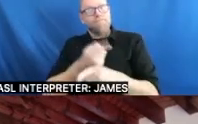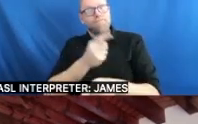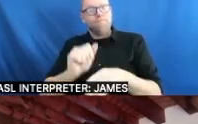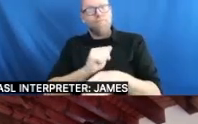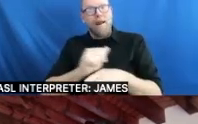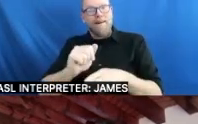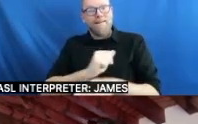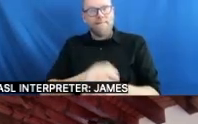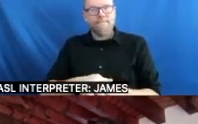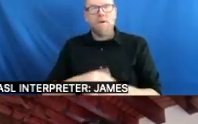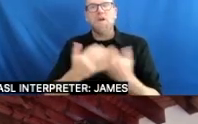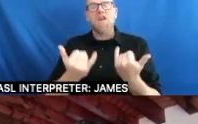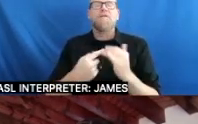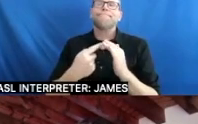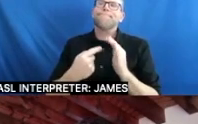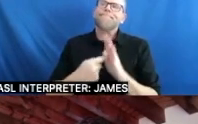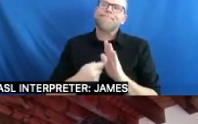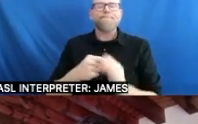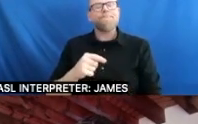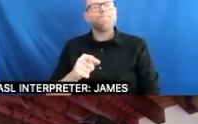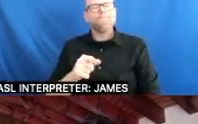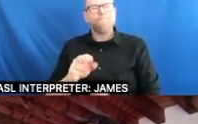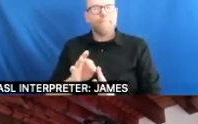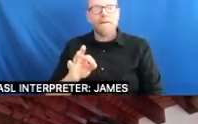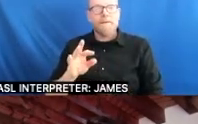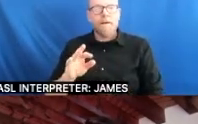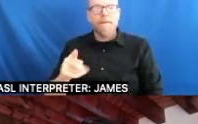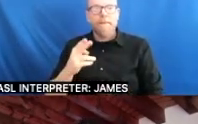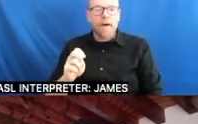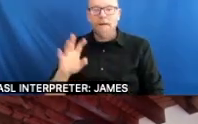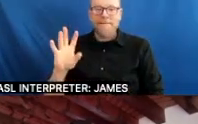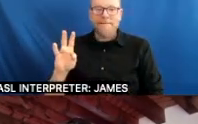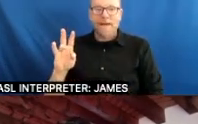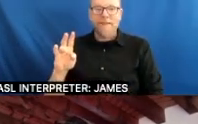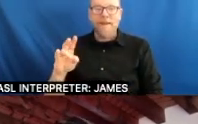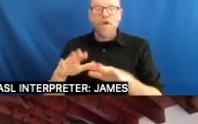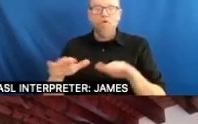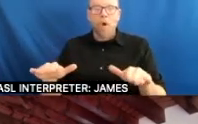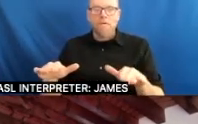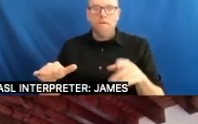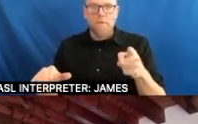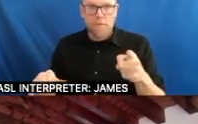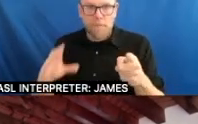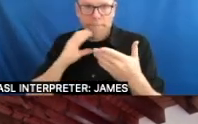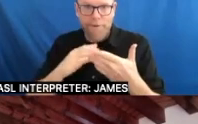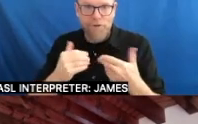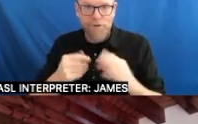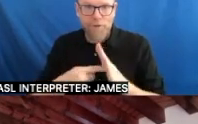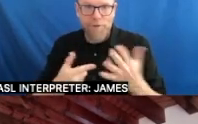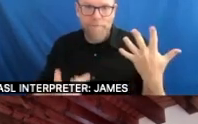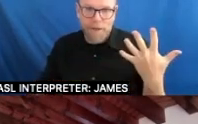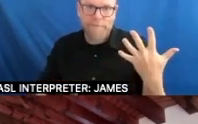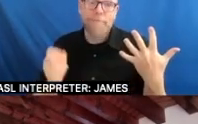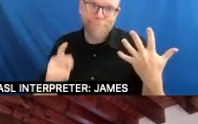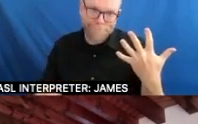Let's take seven dwarves as an example, or in this case, five. So, we have our dwarves, and they have